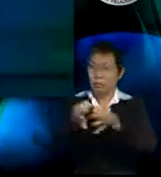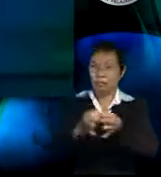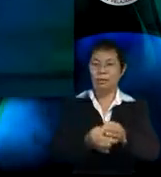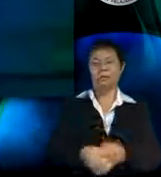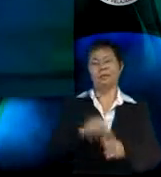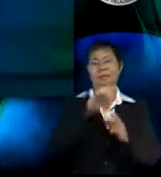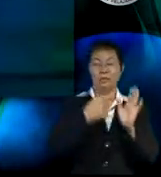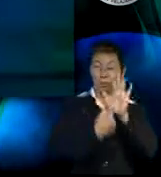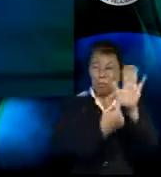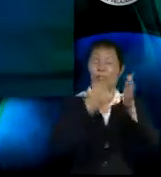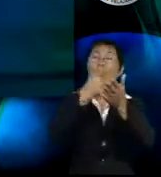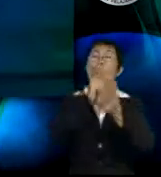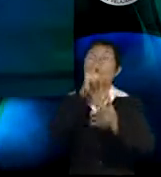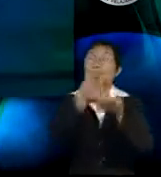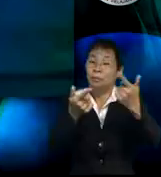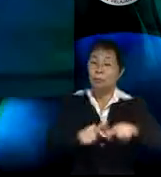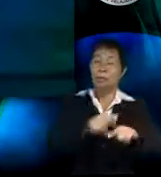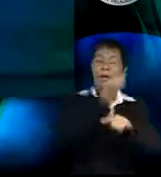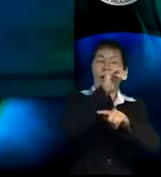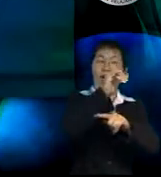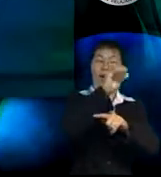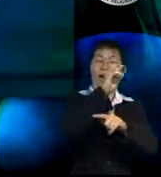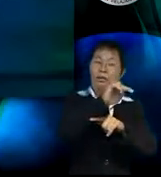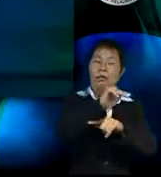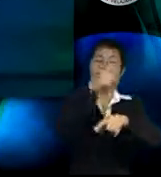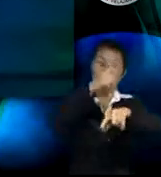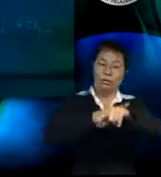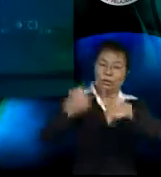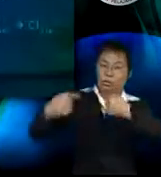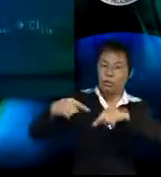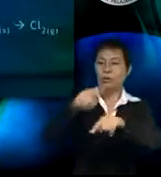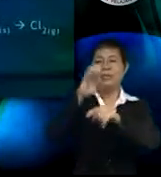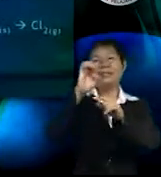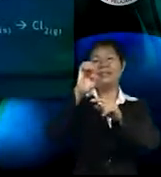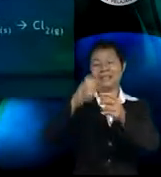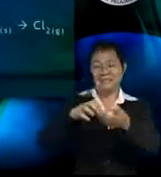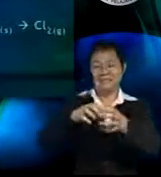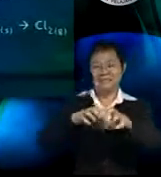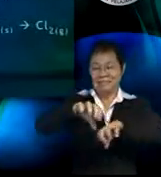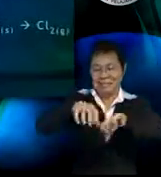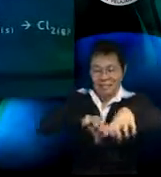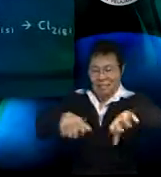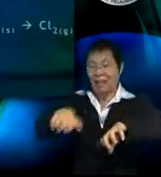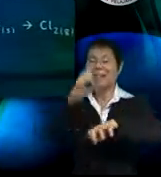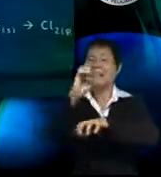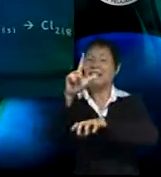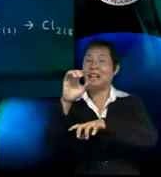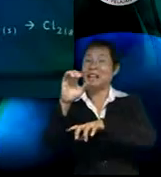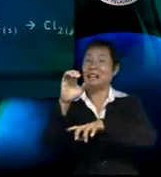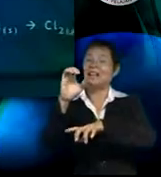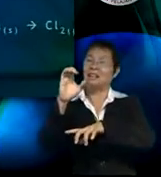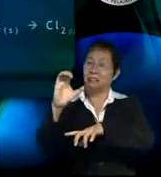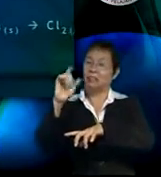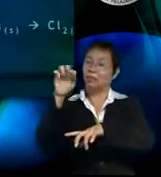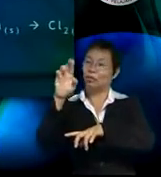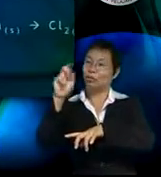us what actually happens to the ions during electrolysis. Let me show you guys an example of